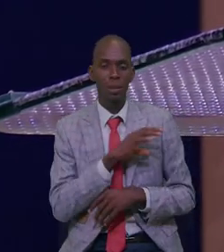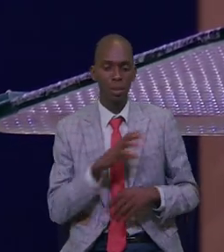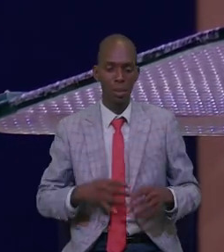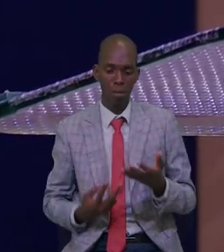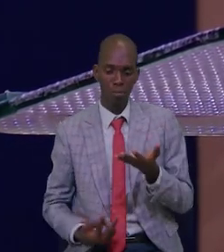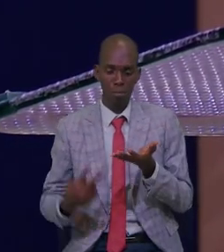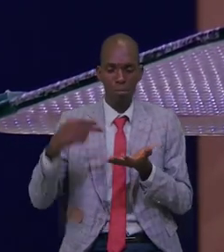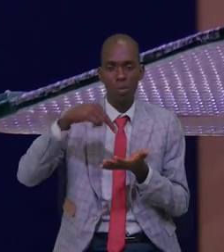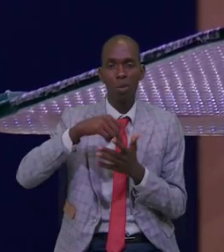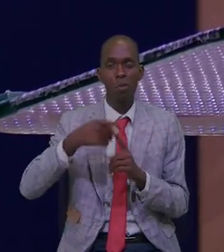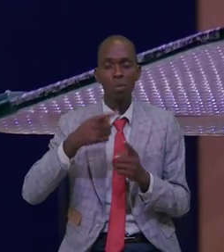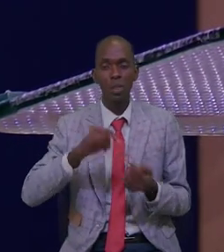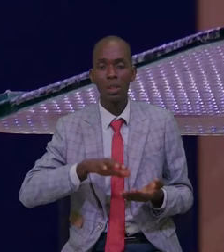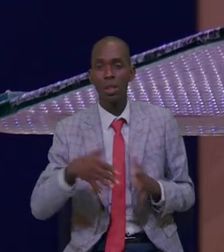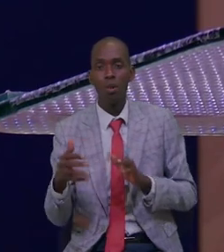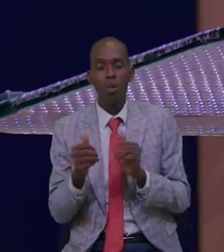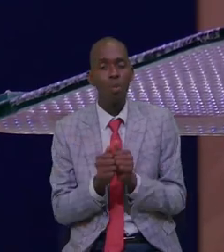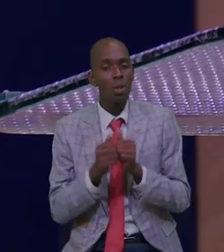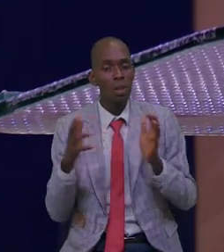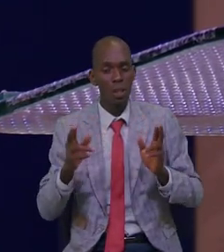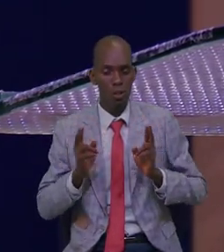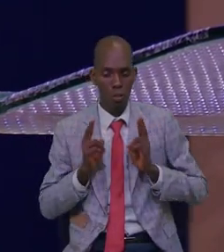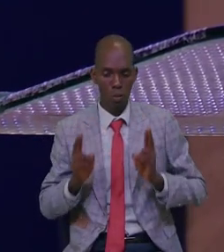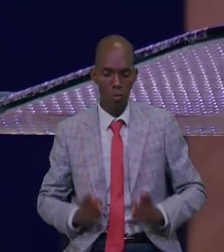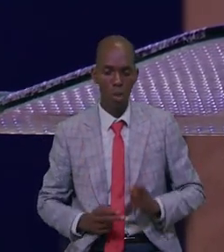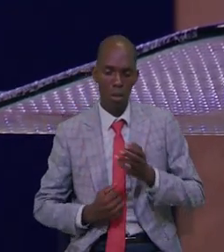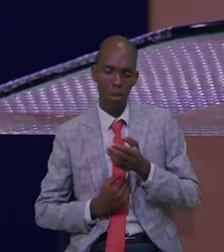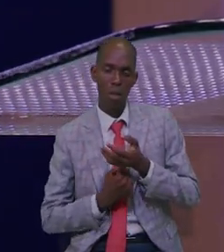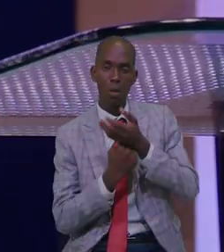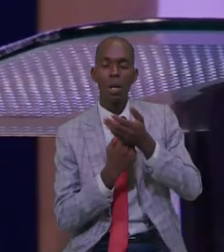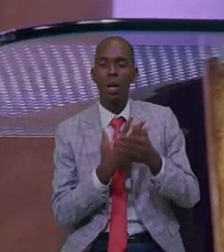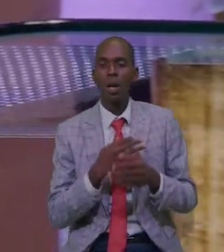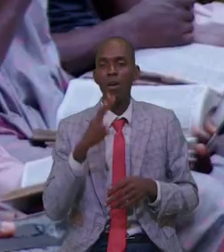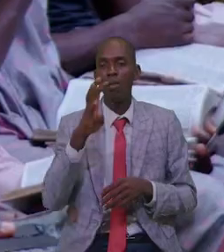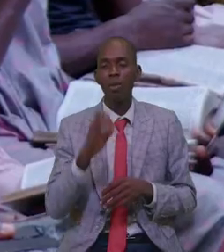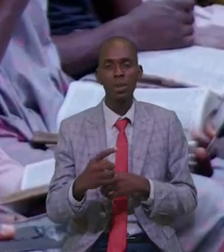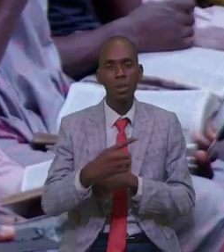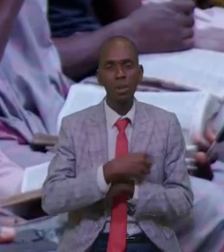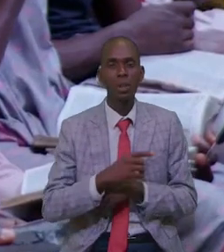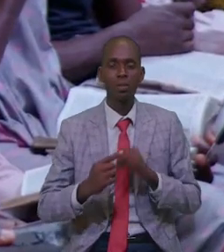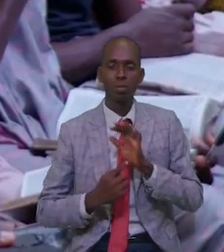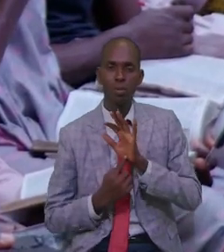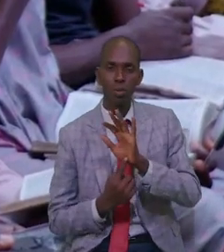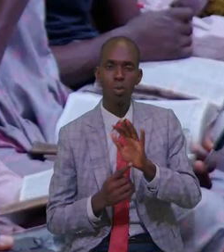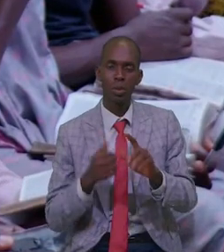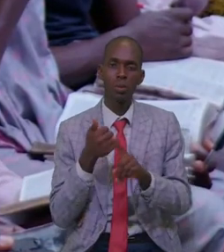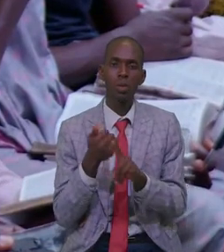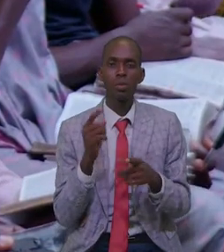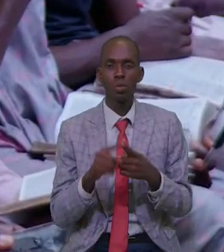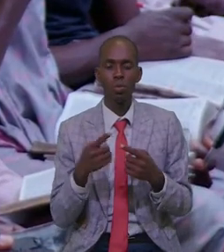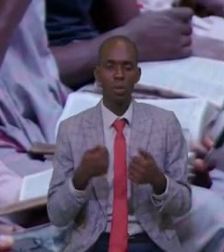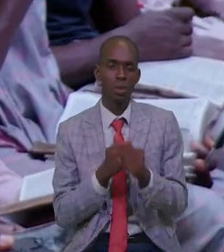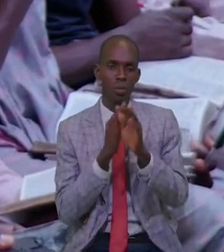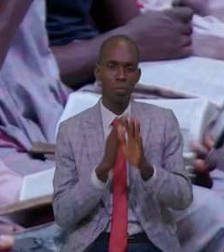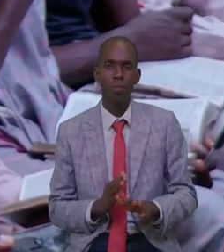dead without a human help. And then after 40 days of revealing himself to his disciples,